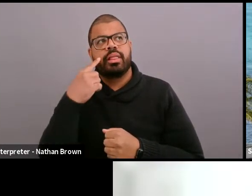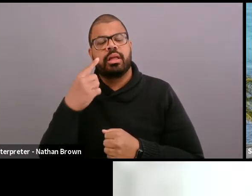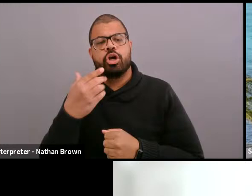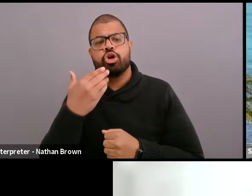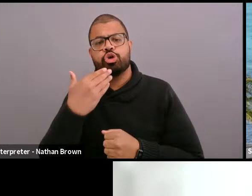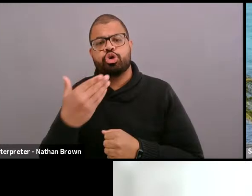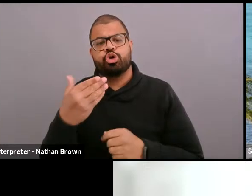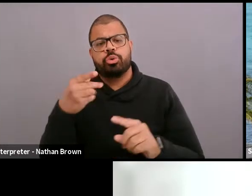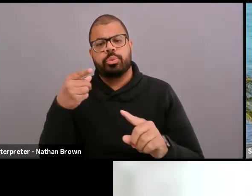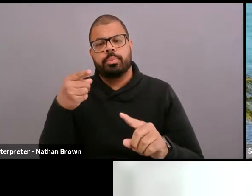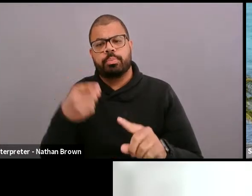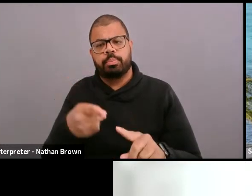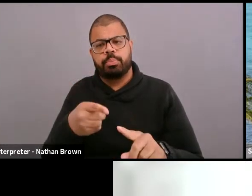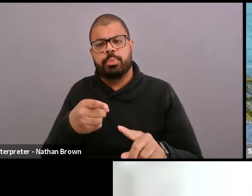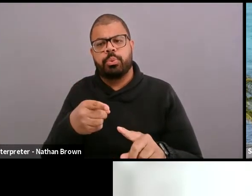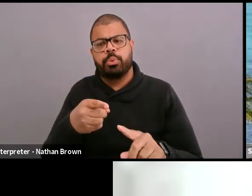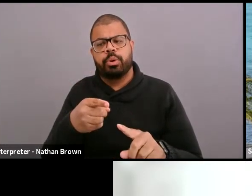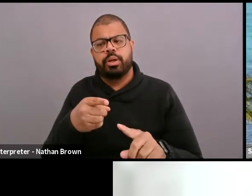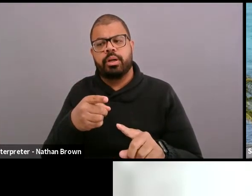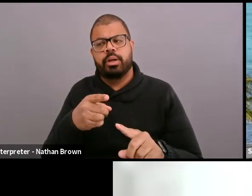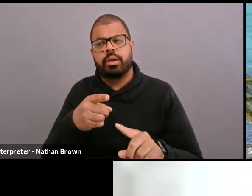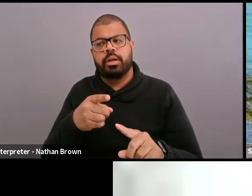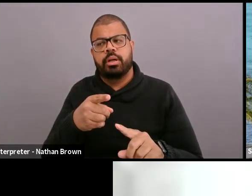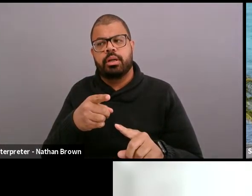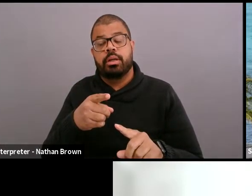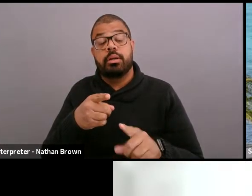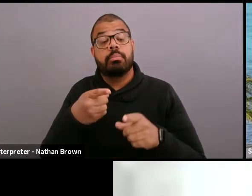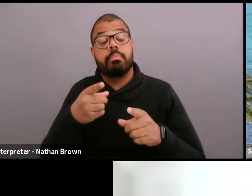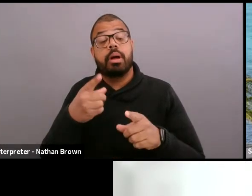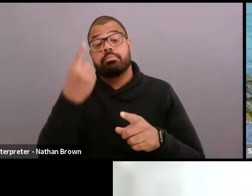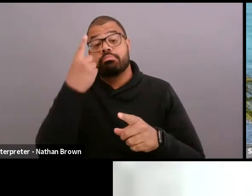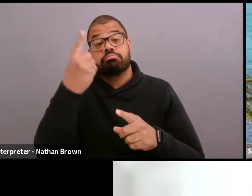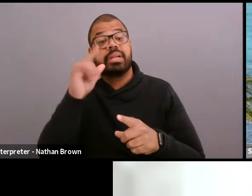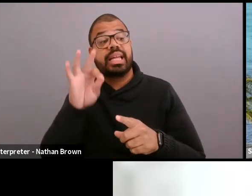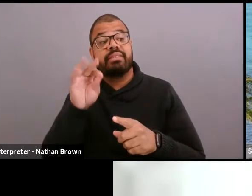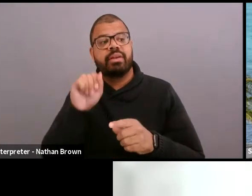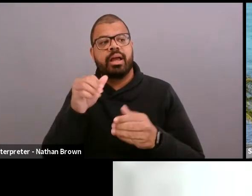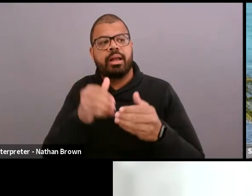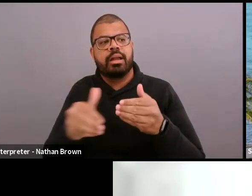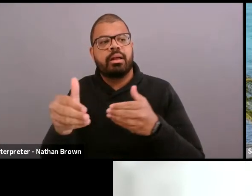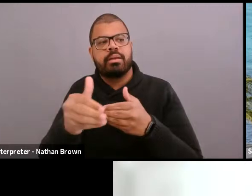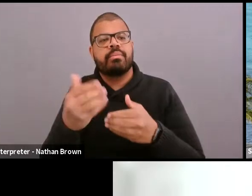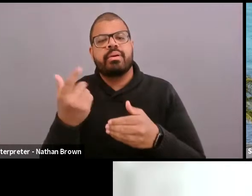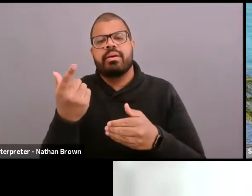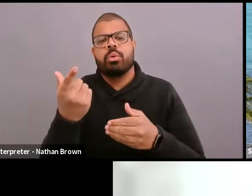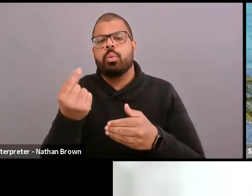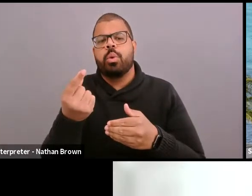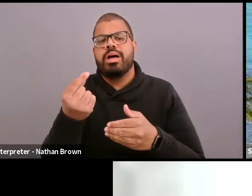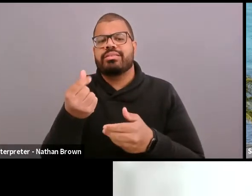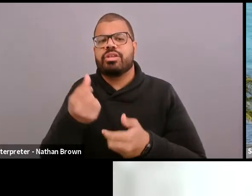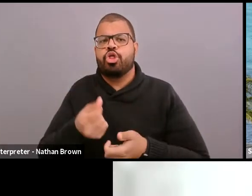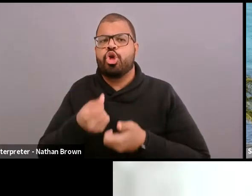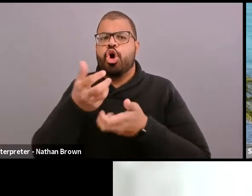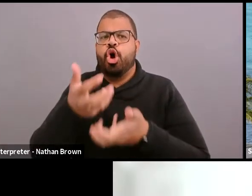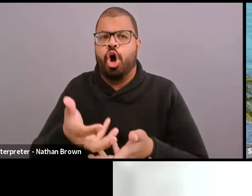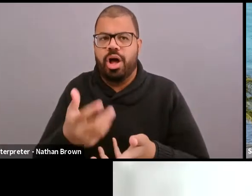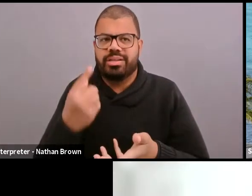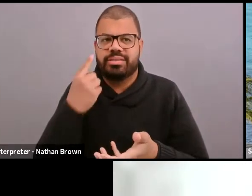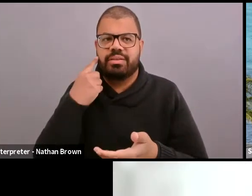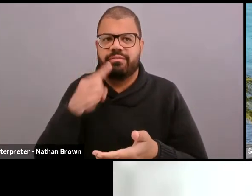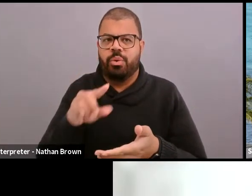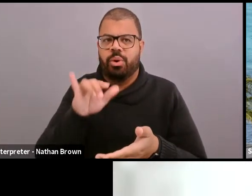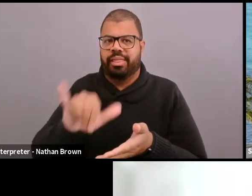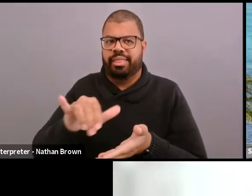point, and if they can during the next step to find what were the main causes for this academic